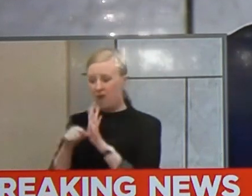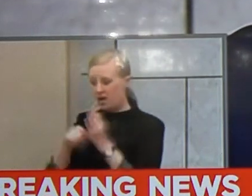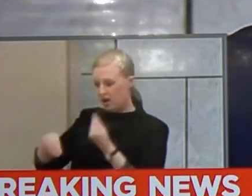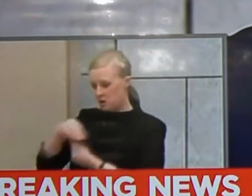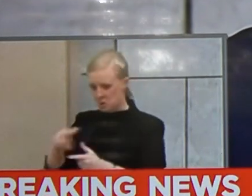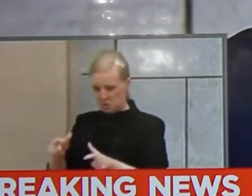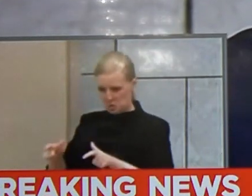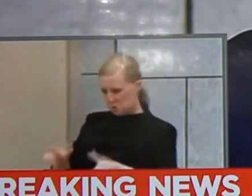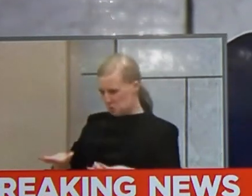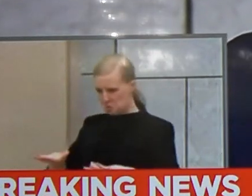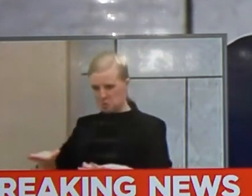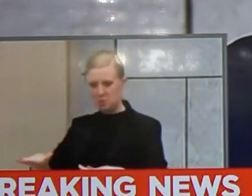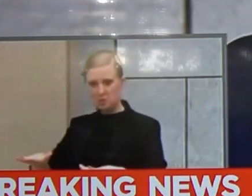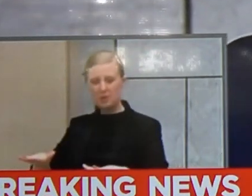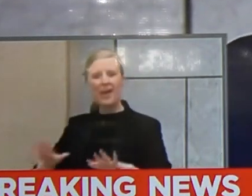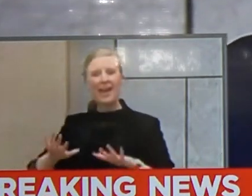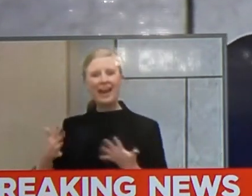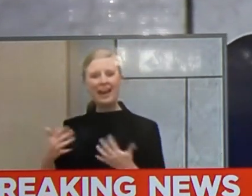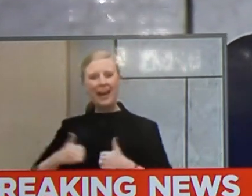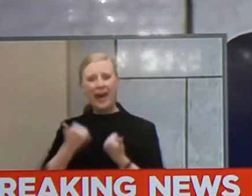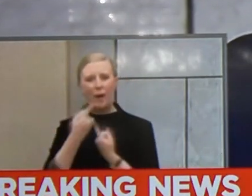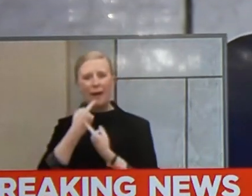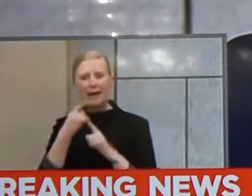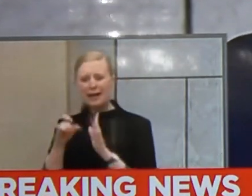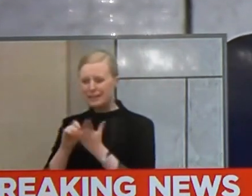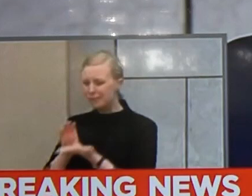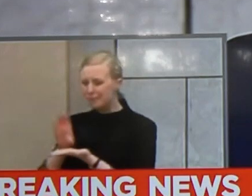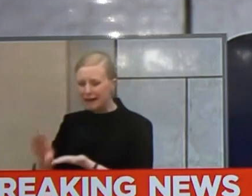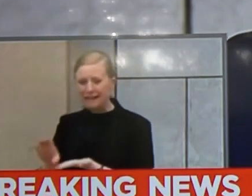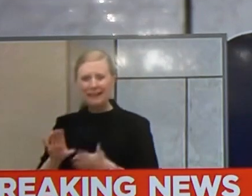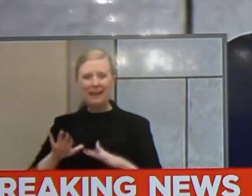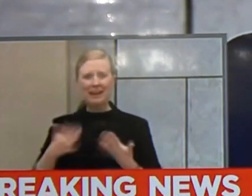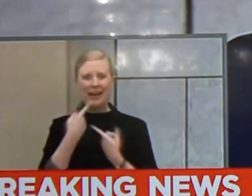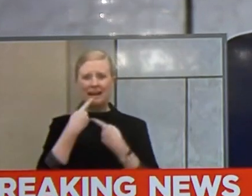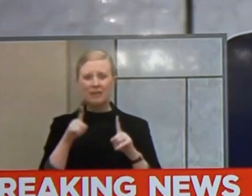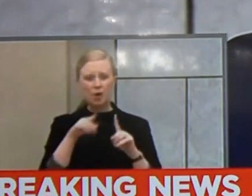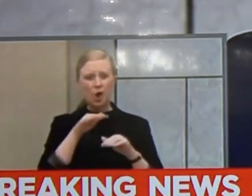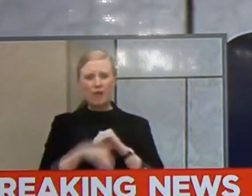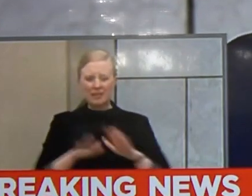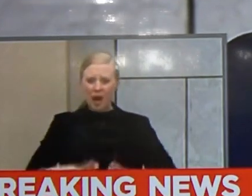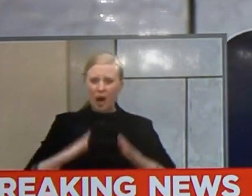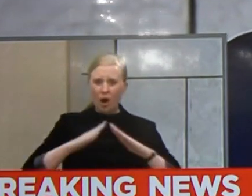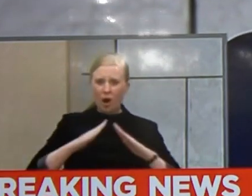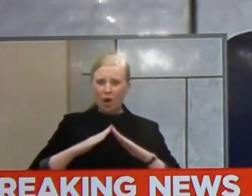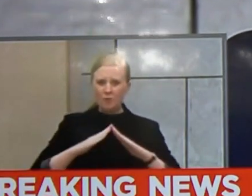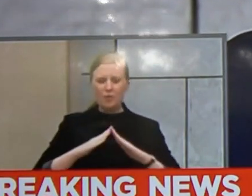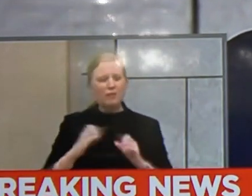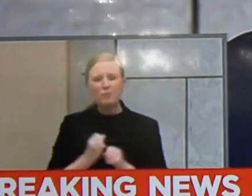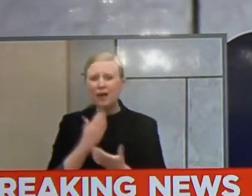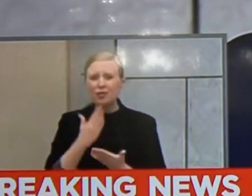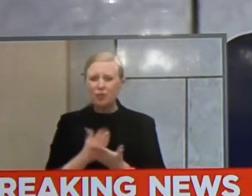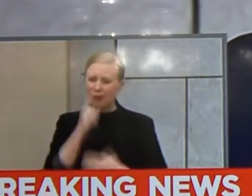are sustainable. I can't stress how important this is. You can't do that forever. The budget is only so